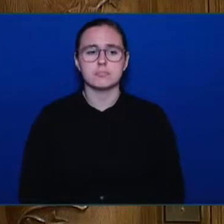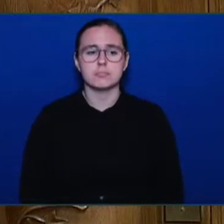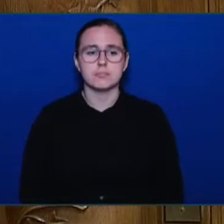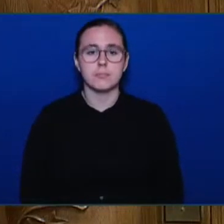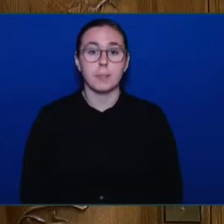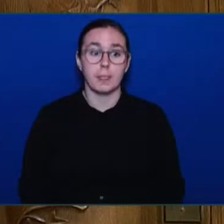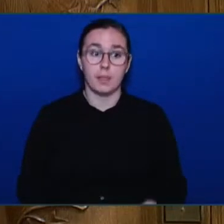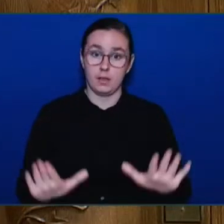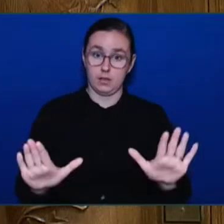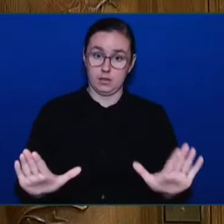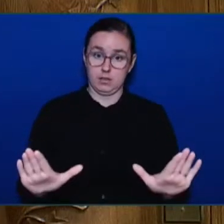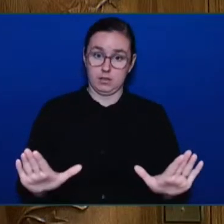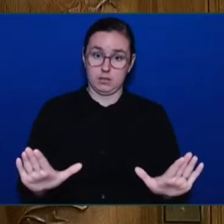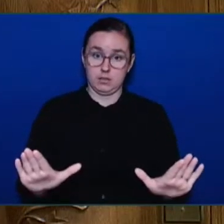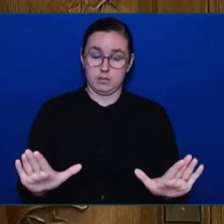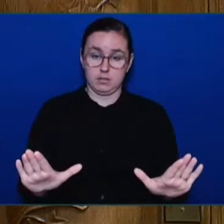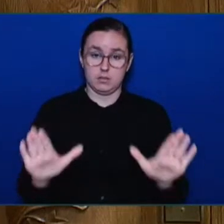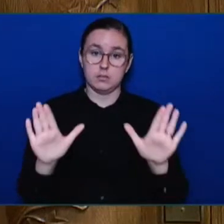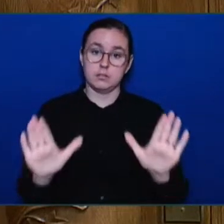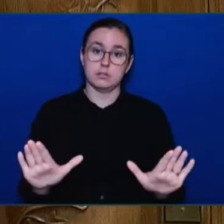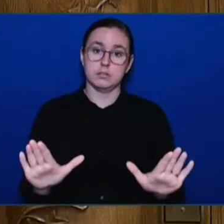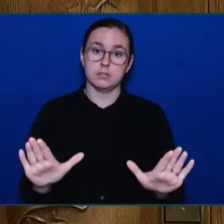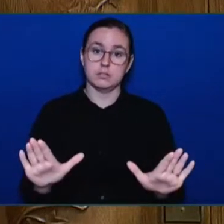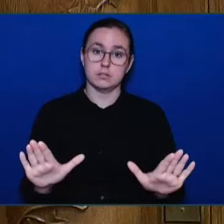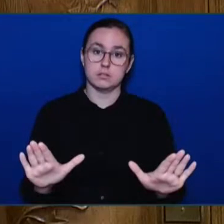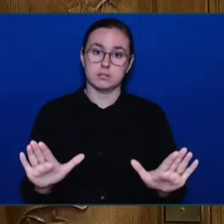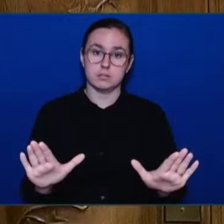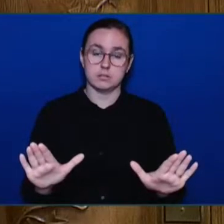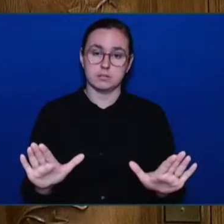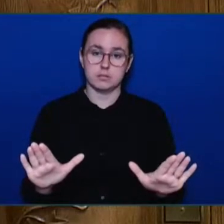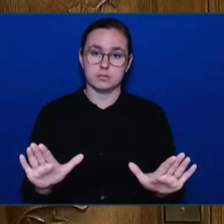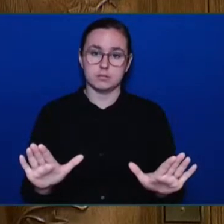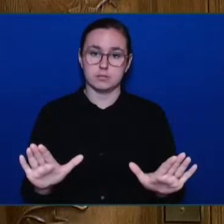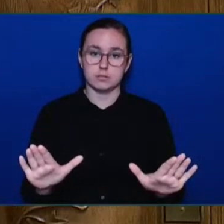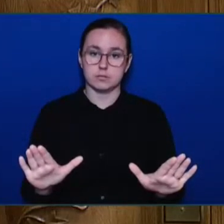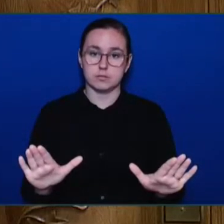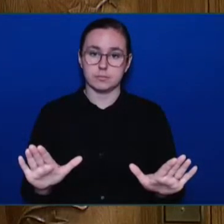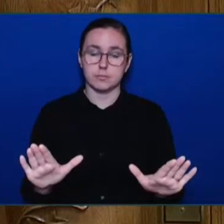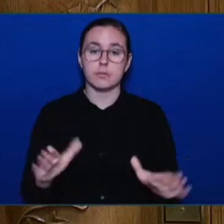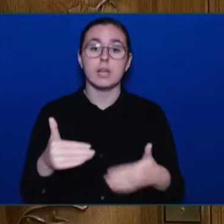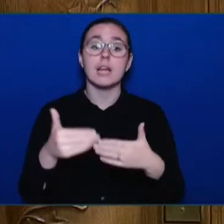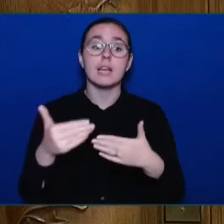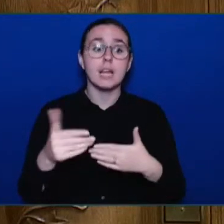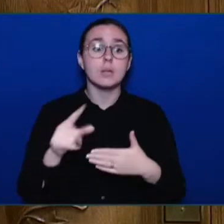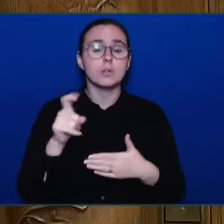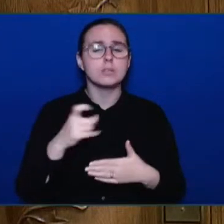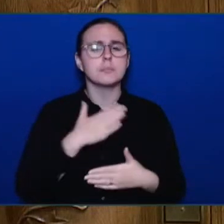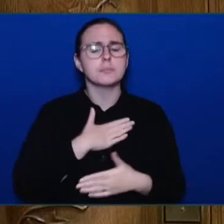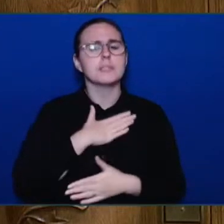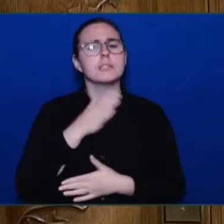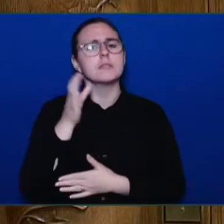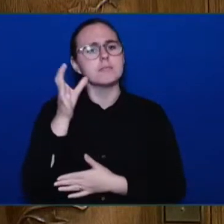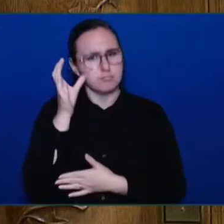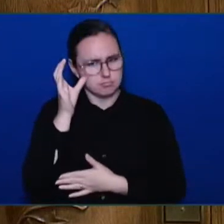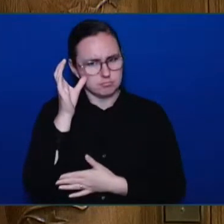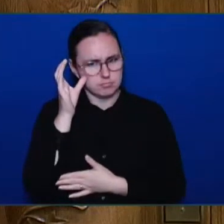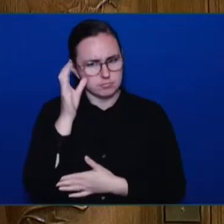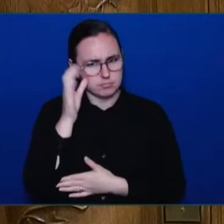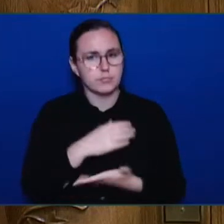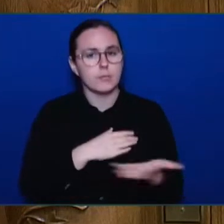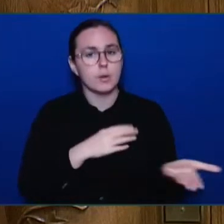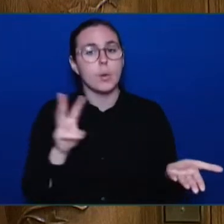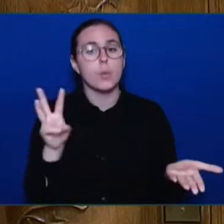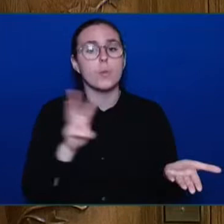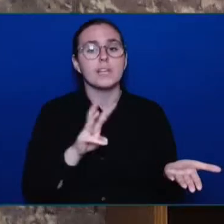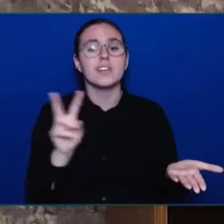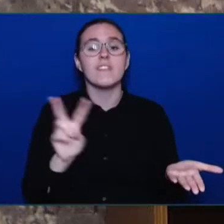Members, let's hear the next question. Member for West Vancouver, Capilano. Thank you, Mr. Speaker. Well, the minister might